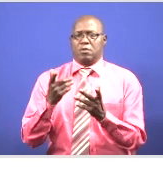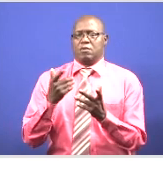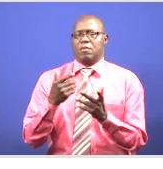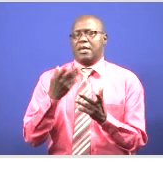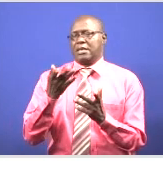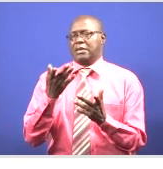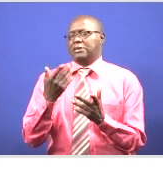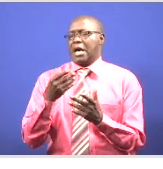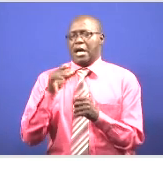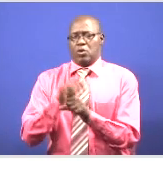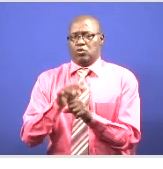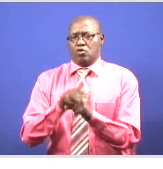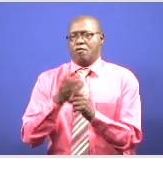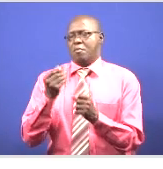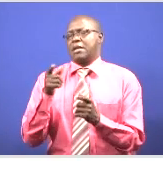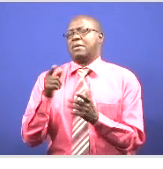a lot of money, which is borrowed money.